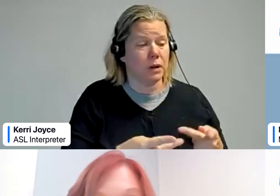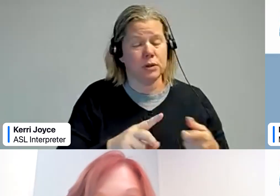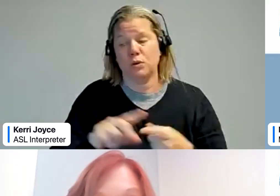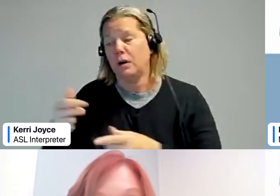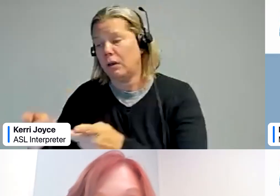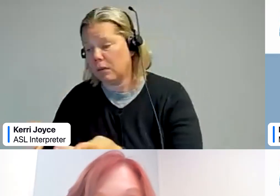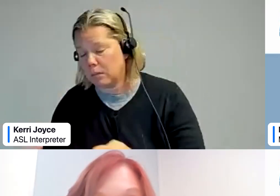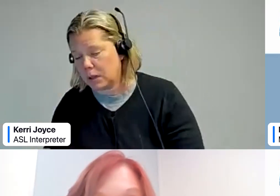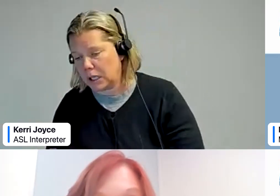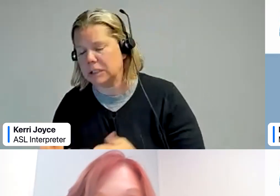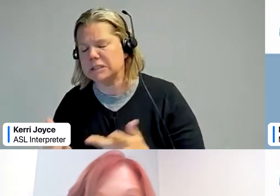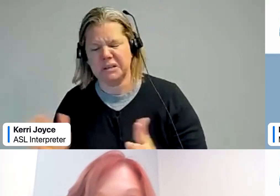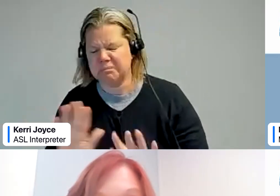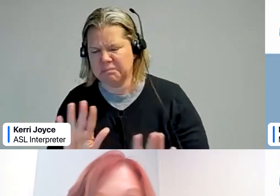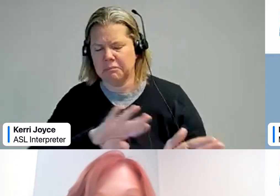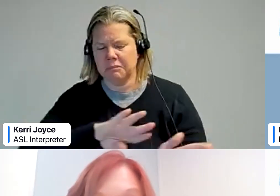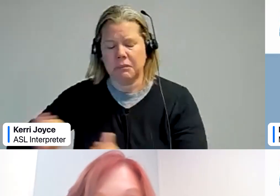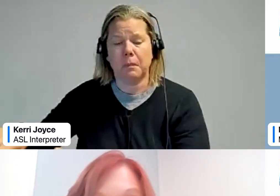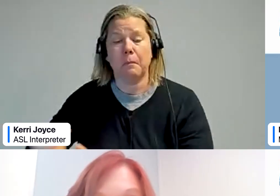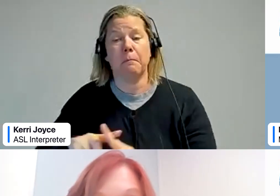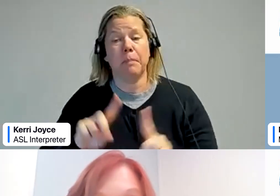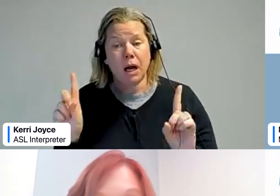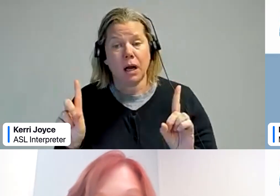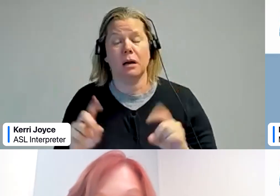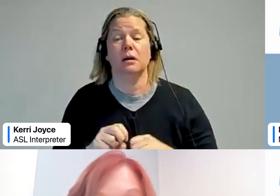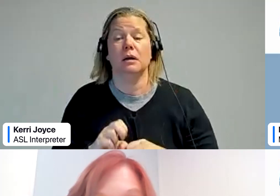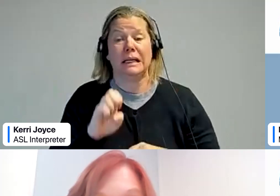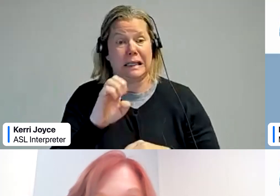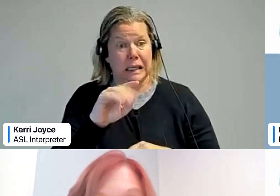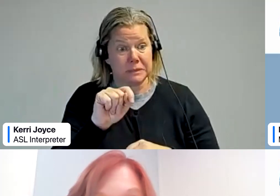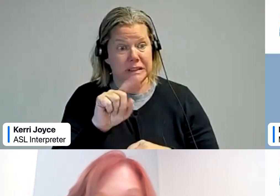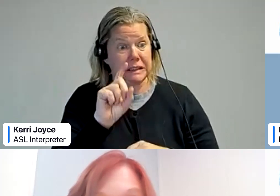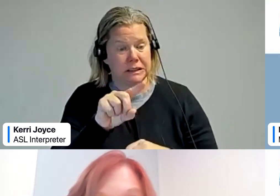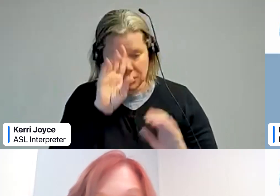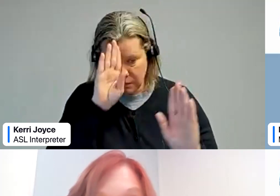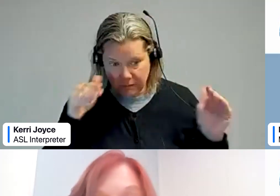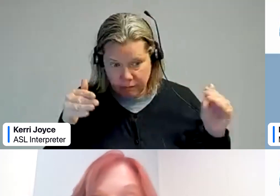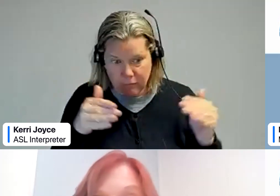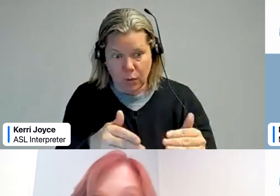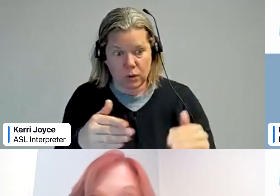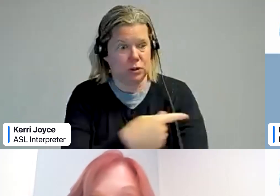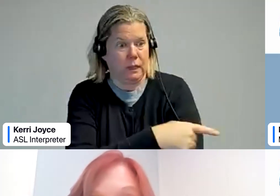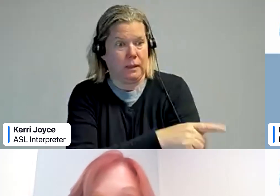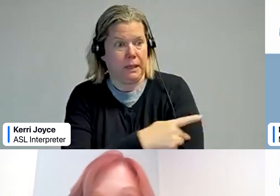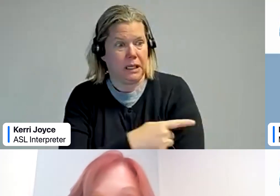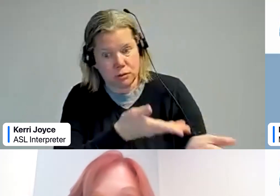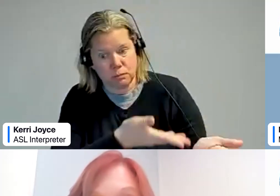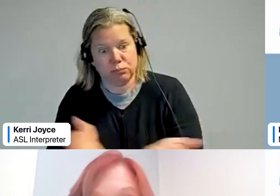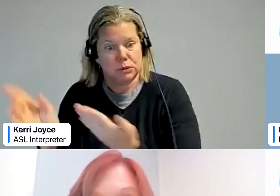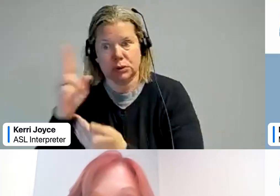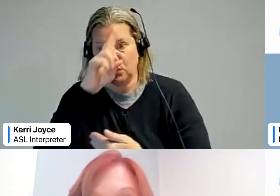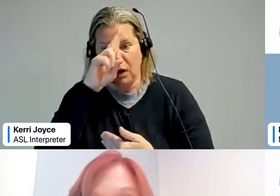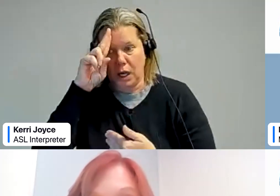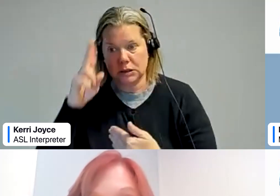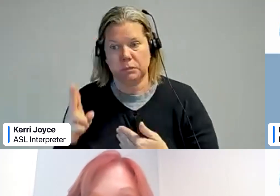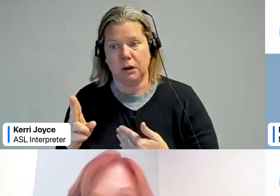situation where the paramedics need to be really focused on the person who's being taken to hospital, they might